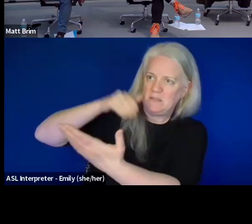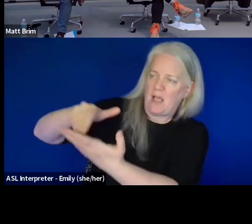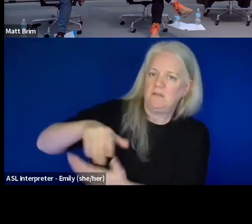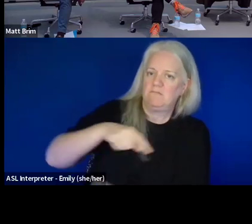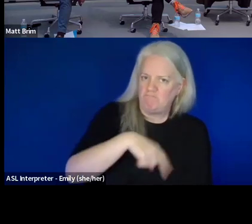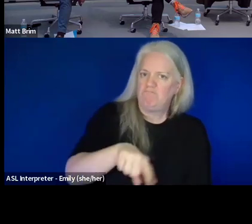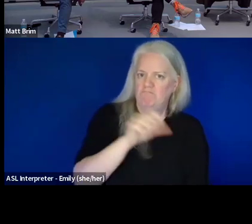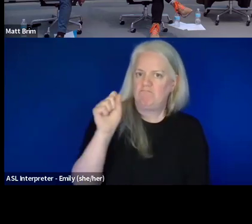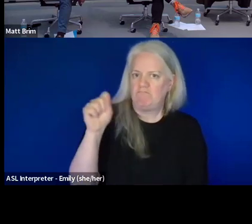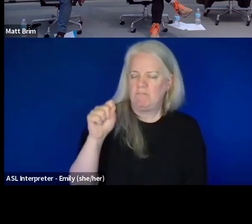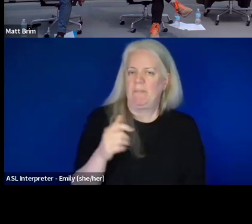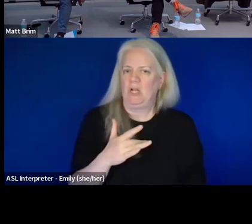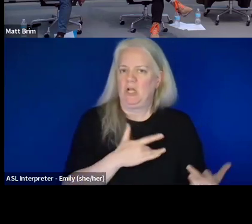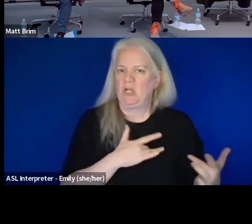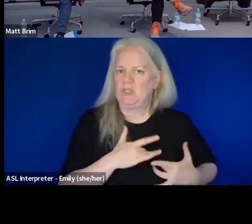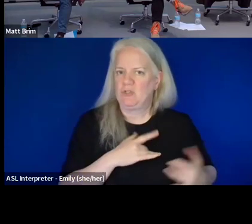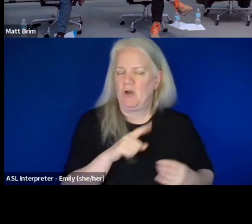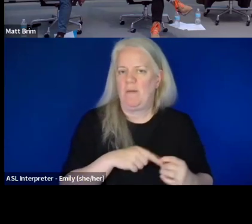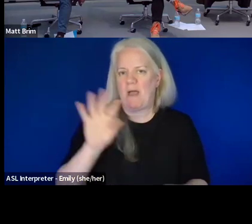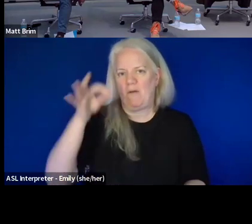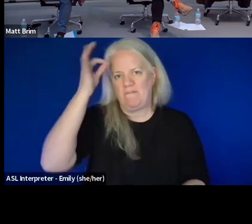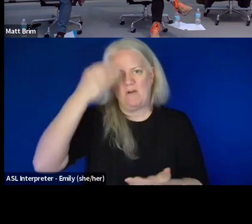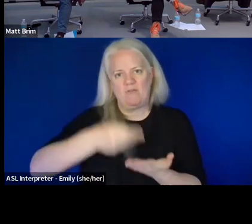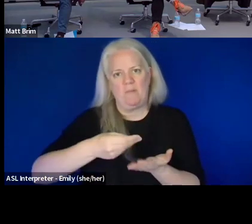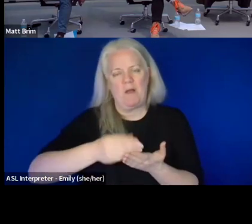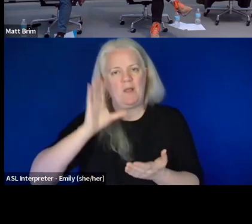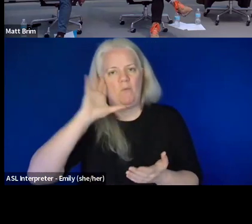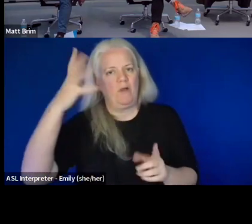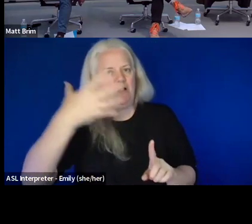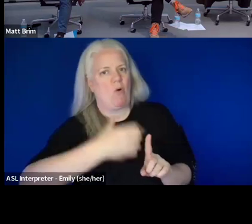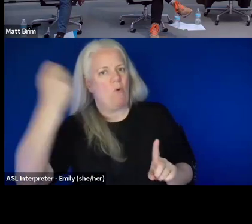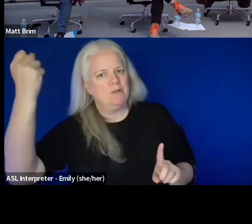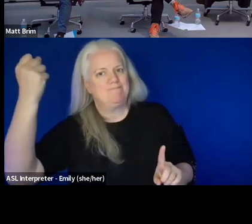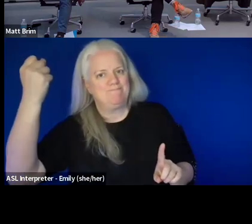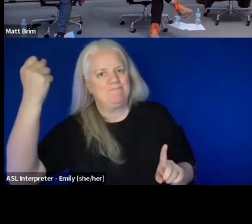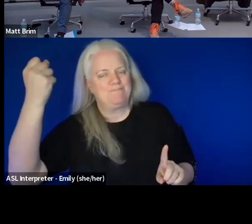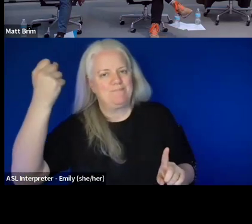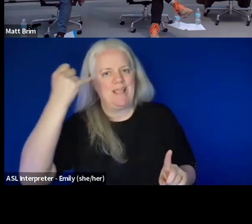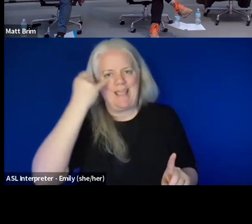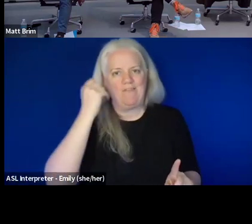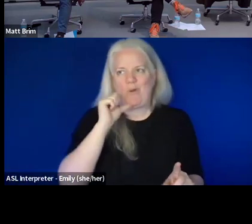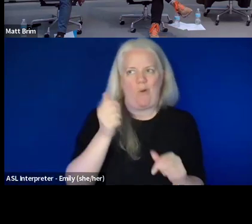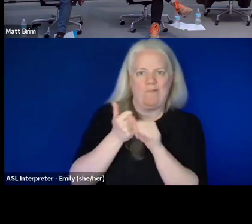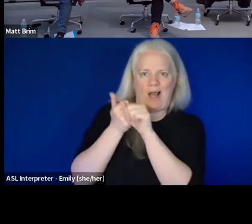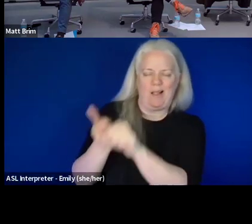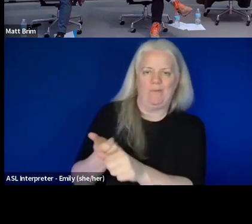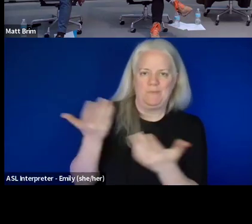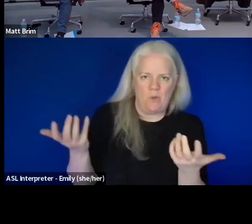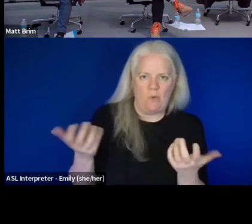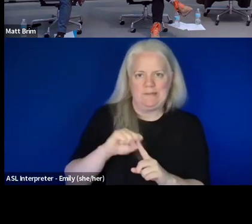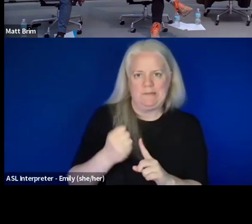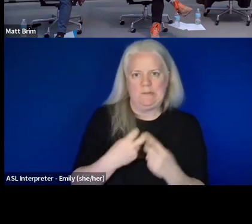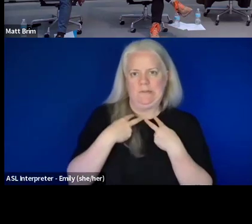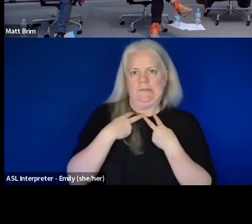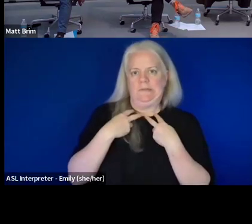though, is withholding of federal funding if we are not in non-compliance. And so that's kind of the situation we're